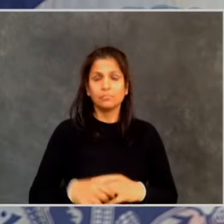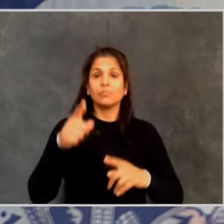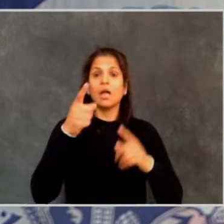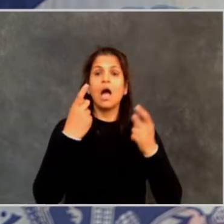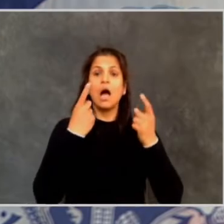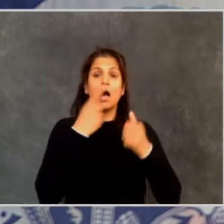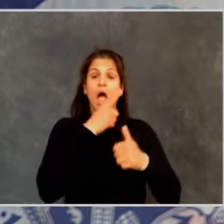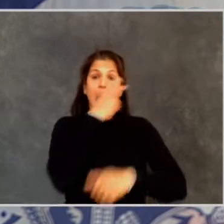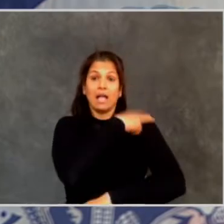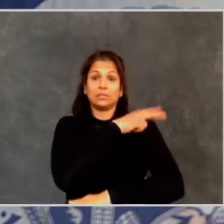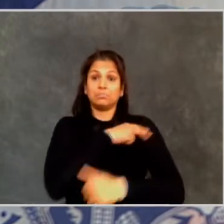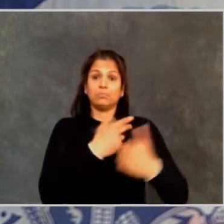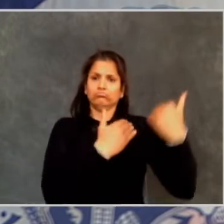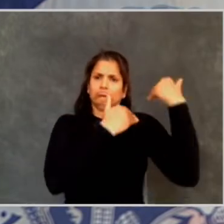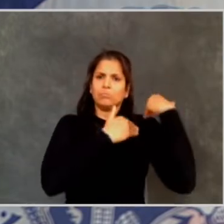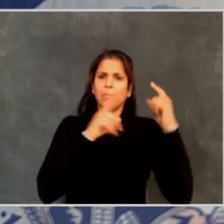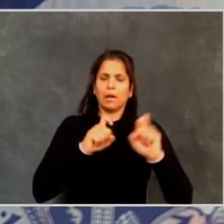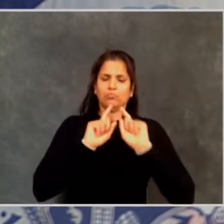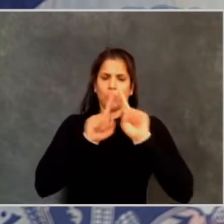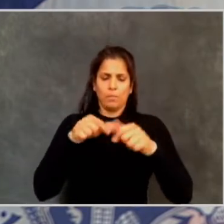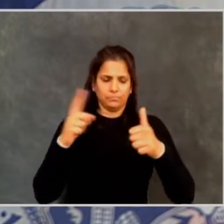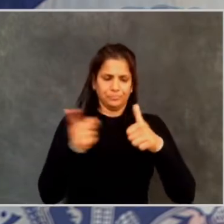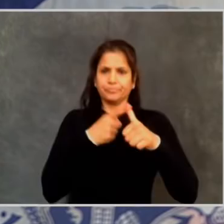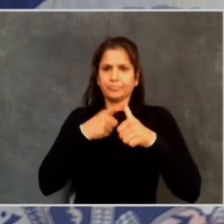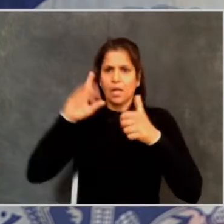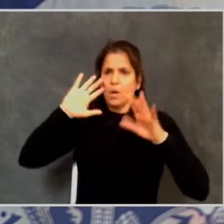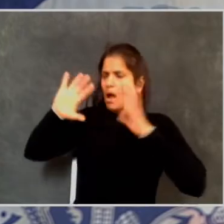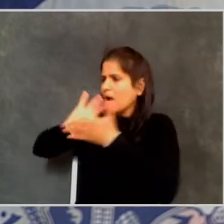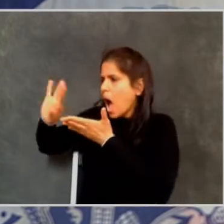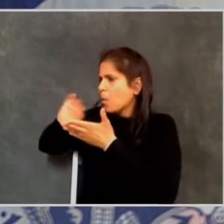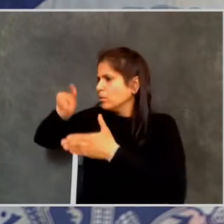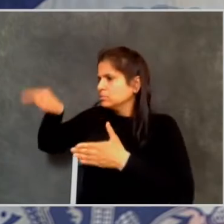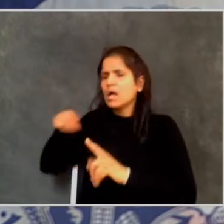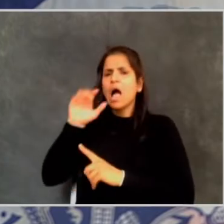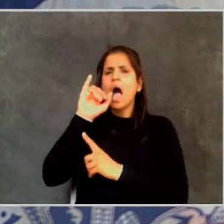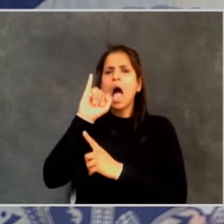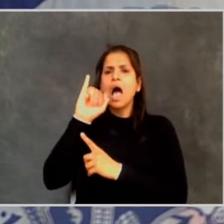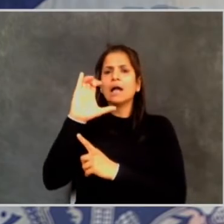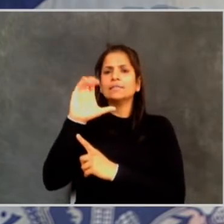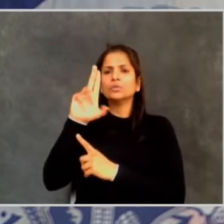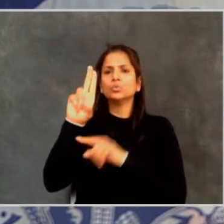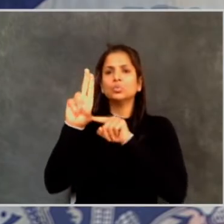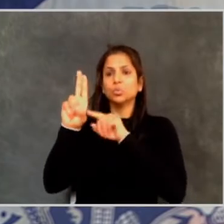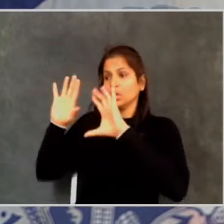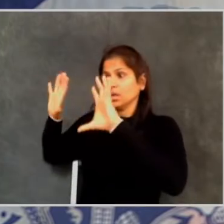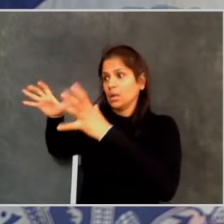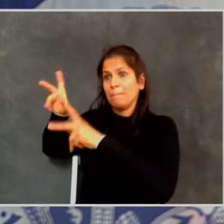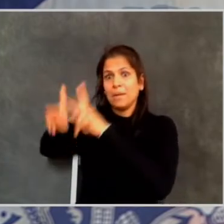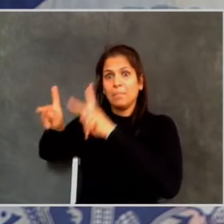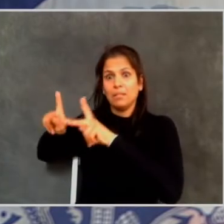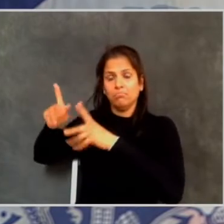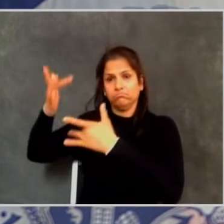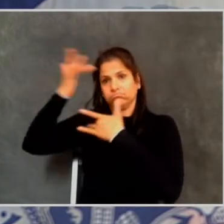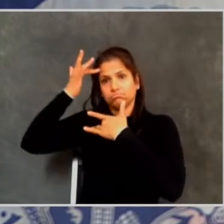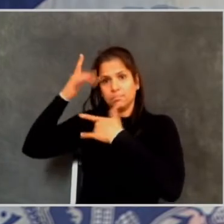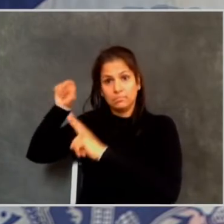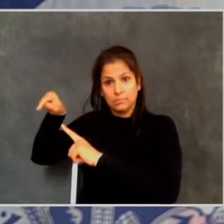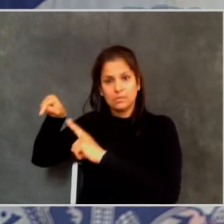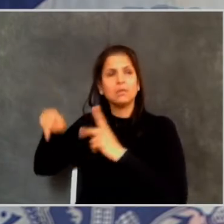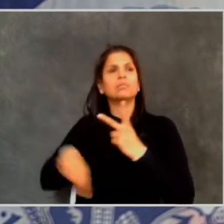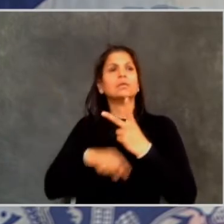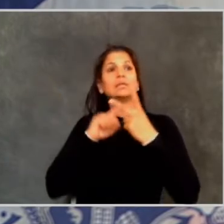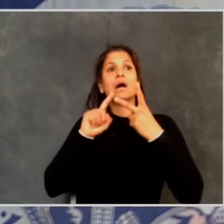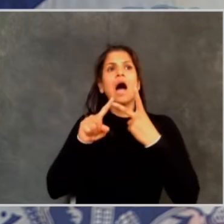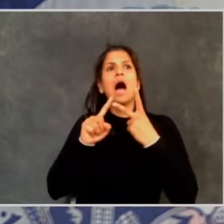it. Bridget from WNYC is up next. Bridget. Good morning, Mr. Mayor. I wanted to make sure that